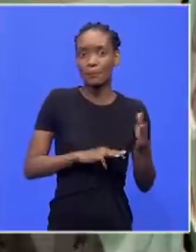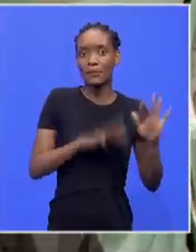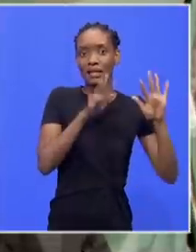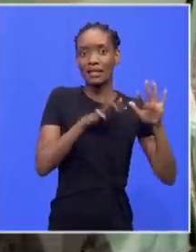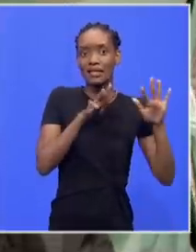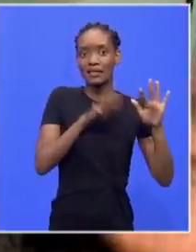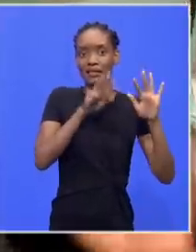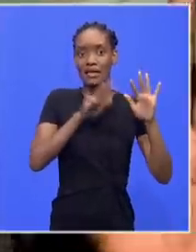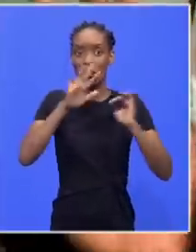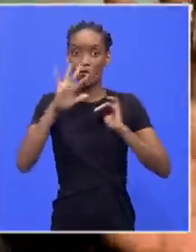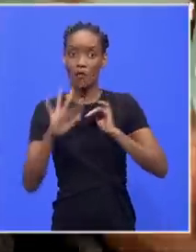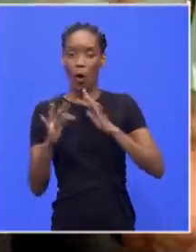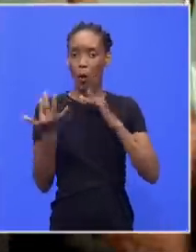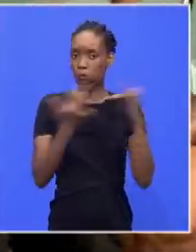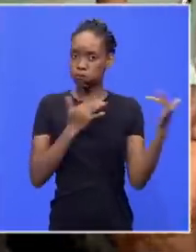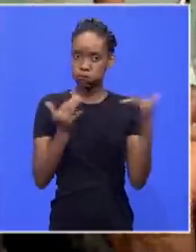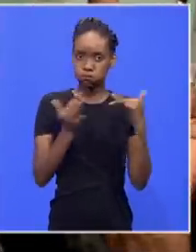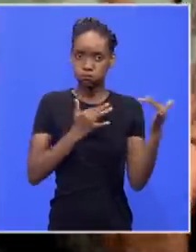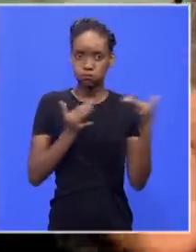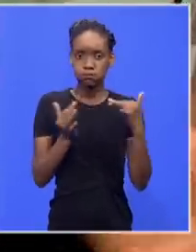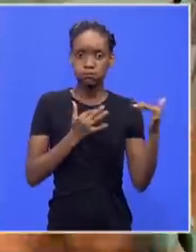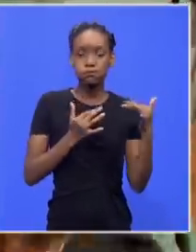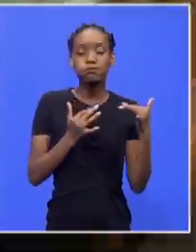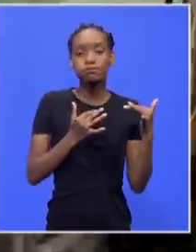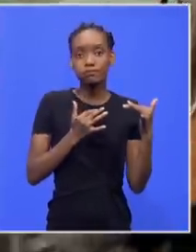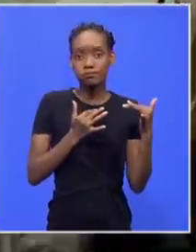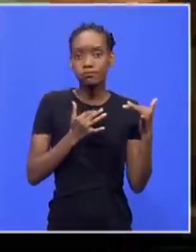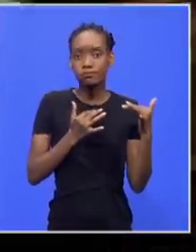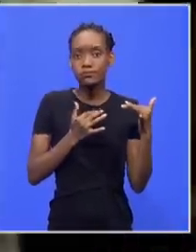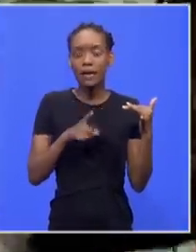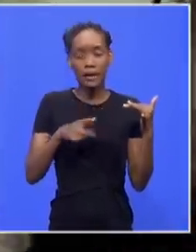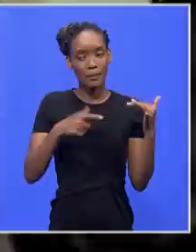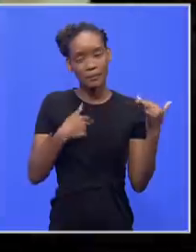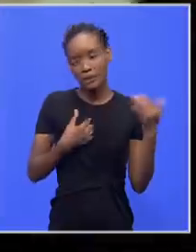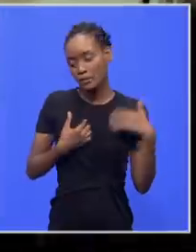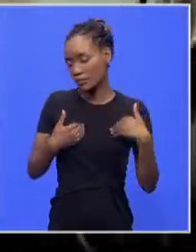1995 with the war. 10% one day. And then I started running